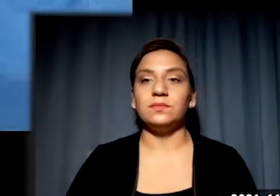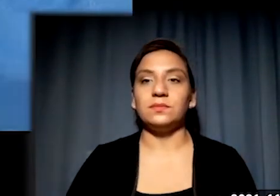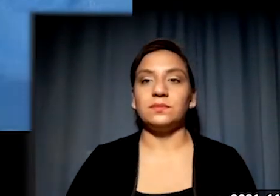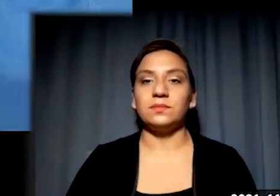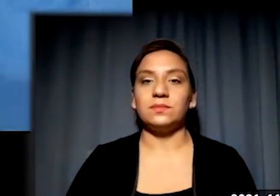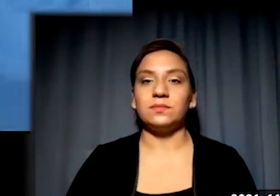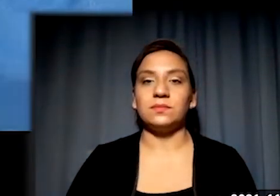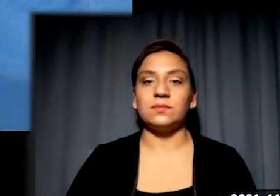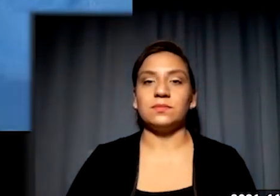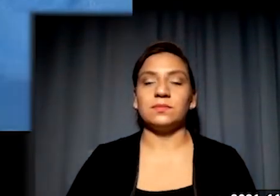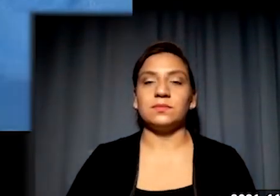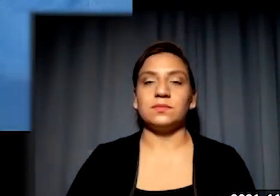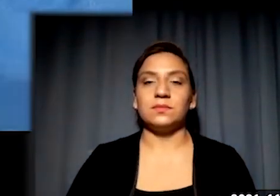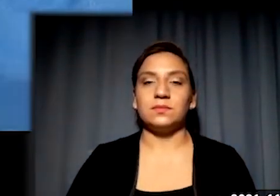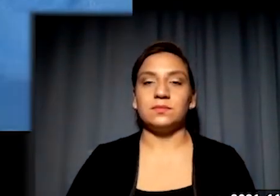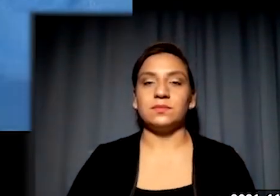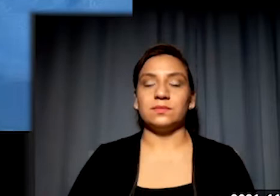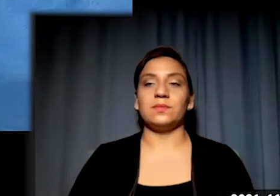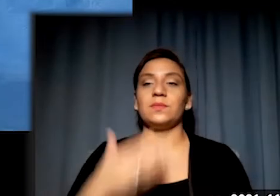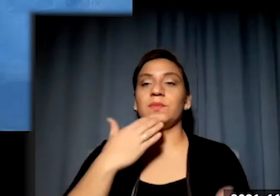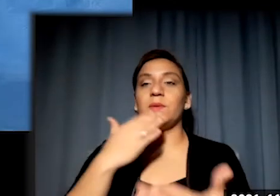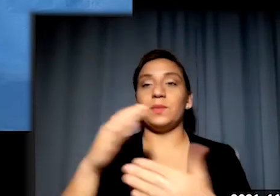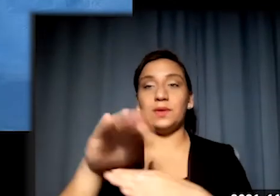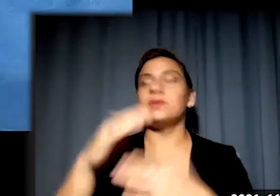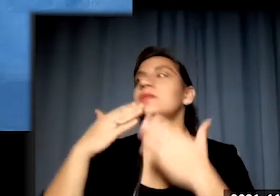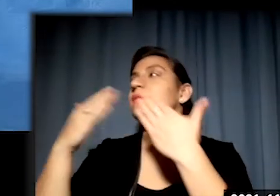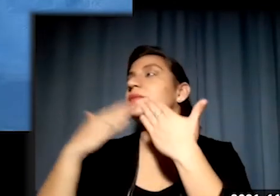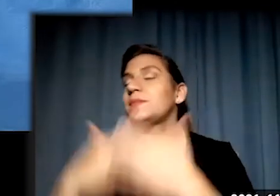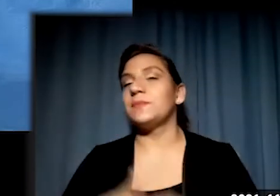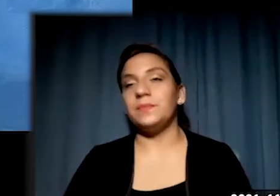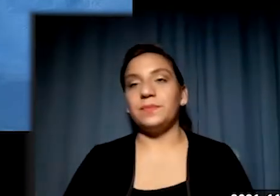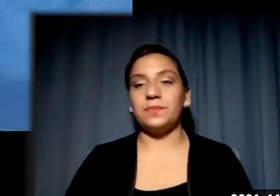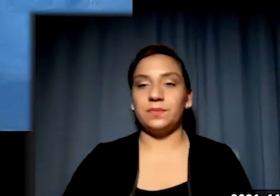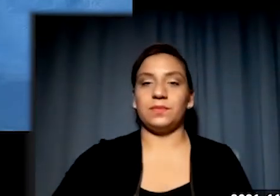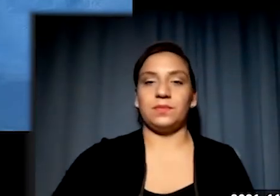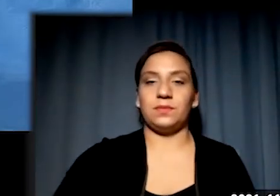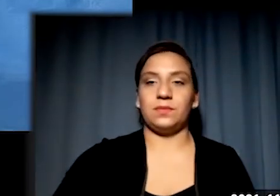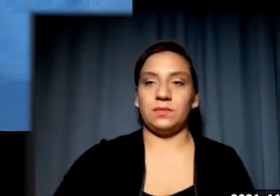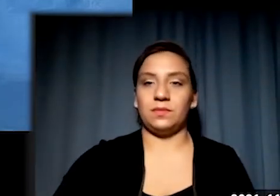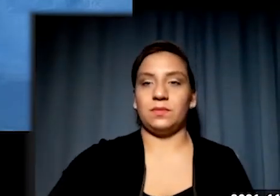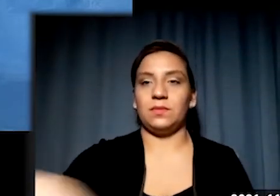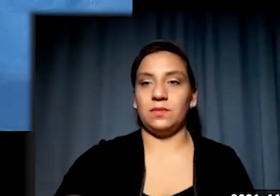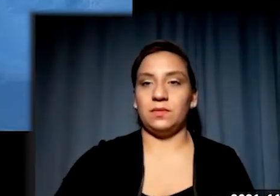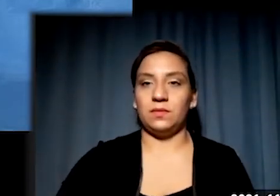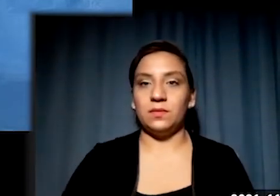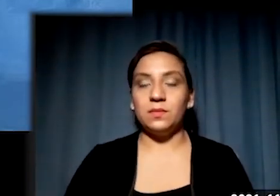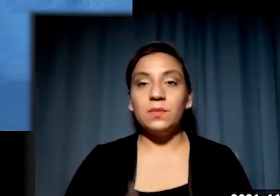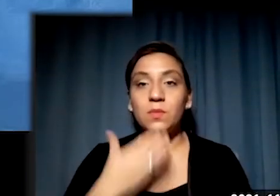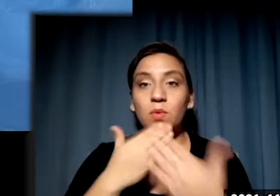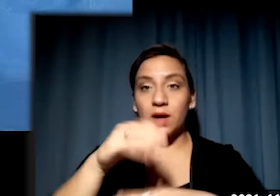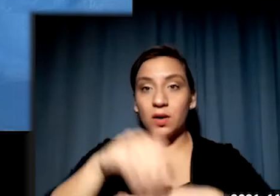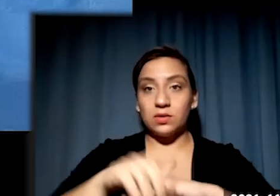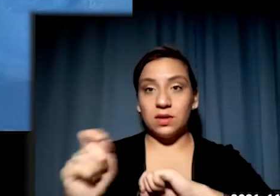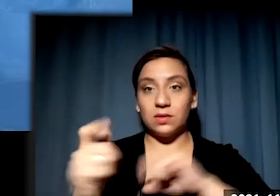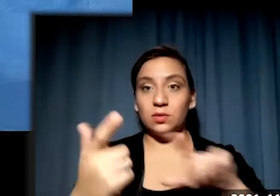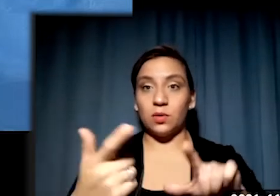Thank you, Lillian. Buenas noches. Good evening to everybody. I'm delighted to be here with you, to be